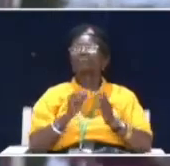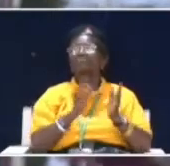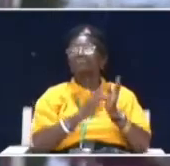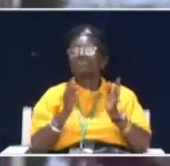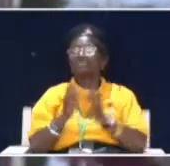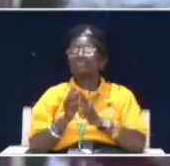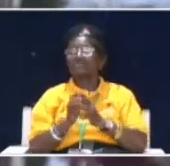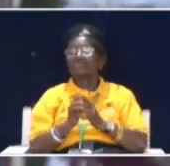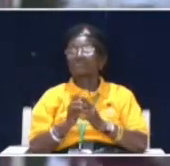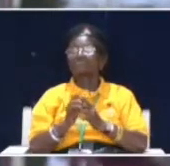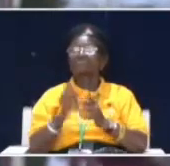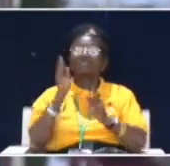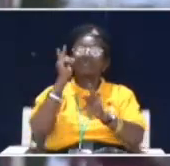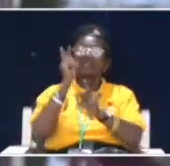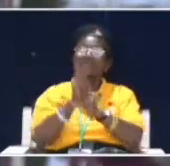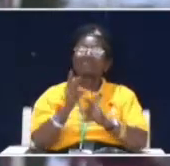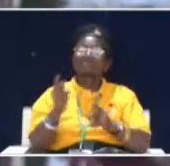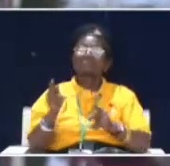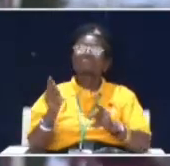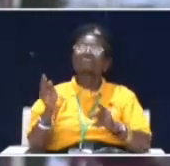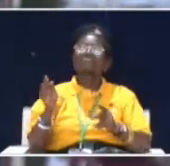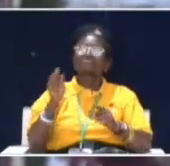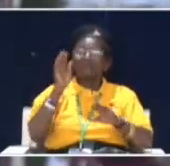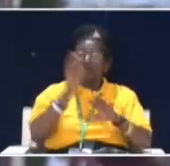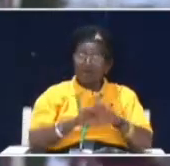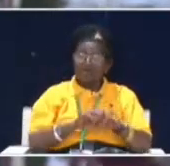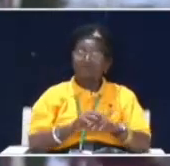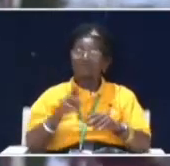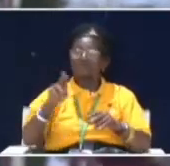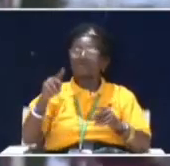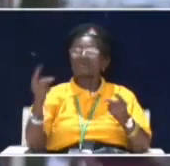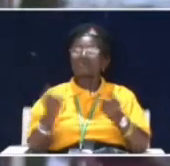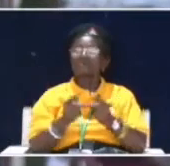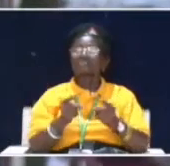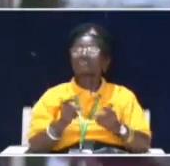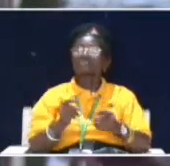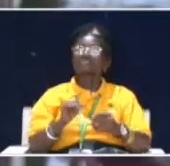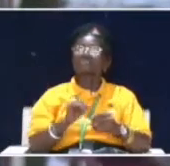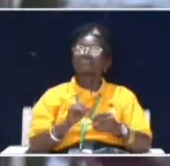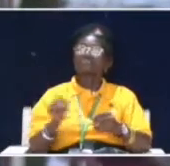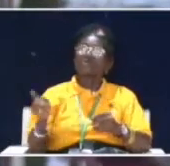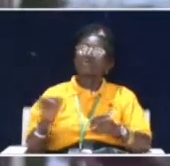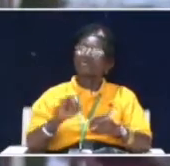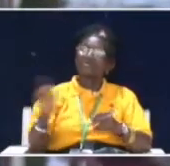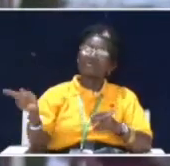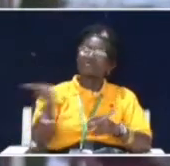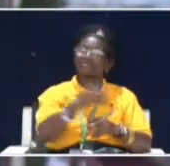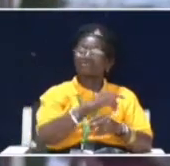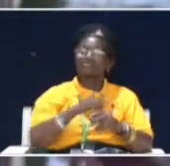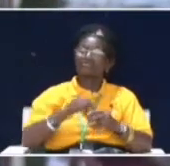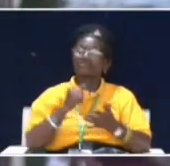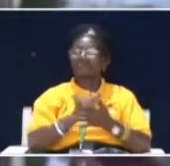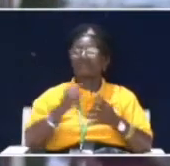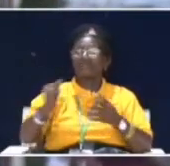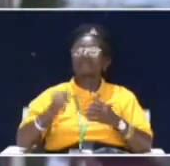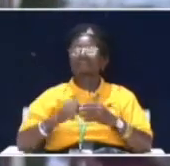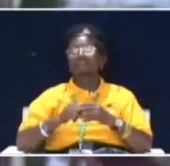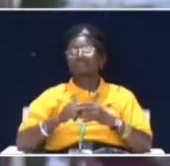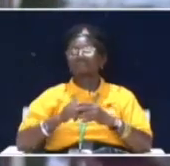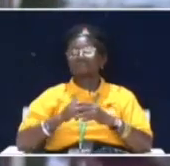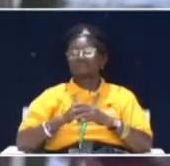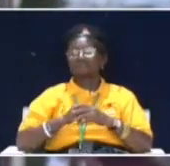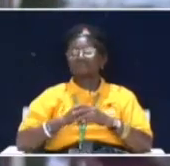reposition you. To ba bi won se so wipe ni toto o ni lakaka sugbon o le se nipa ti ara re sugbon Jesus Christ le mu